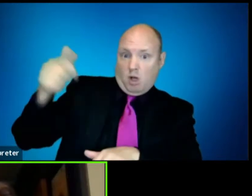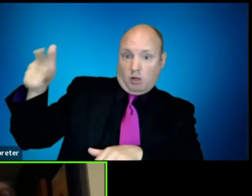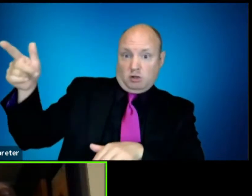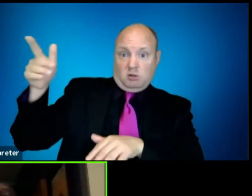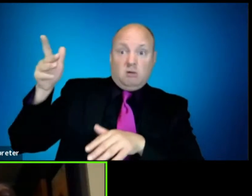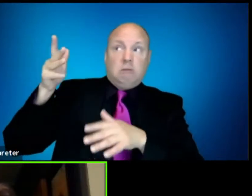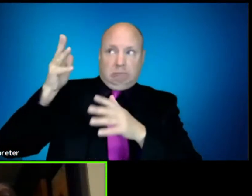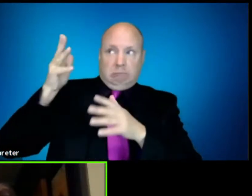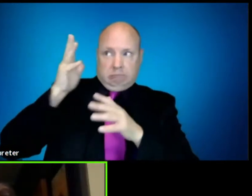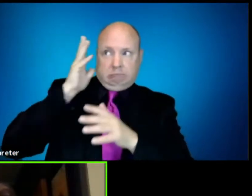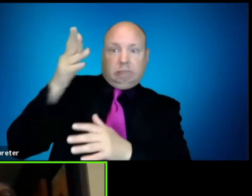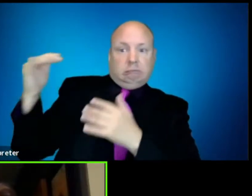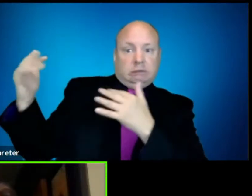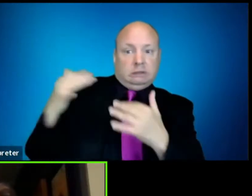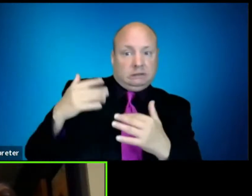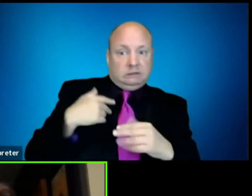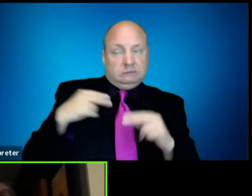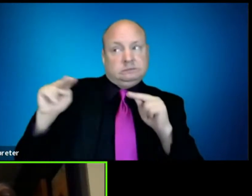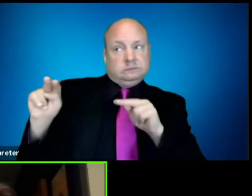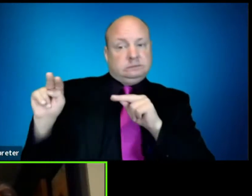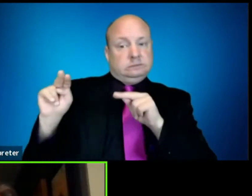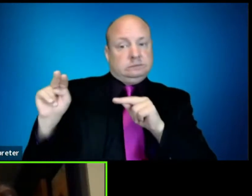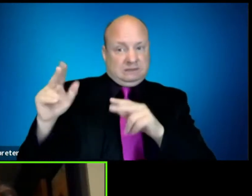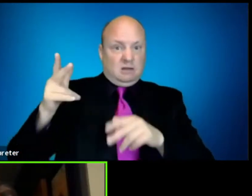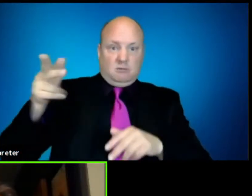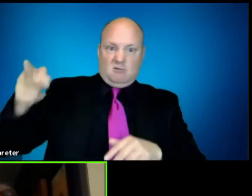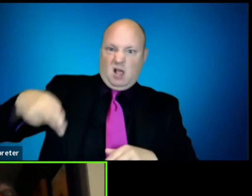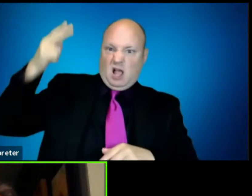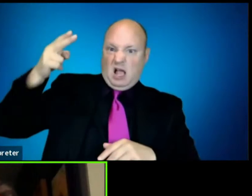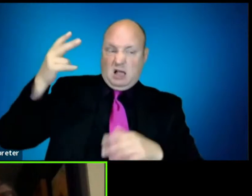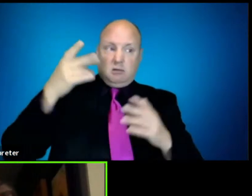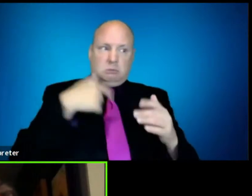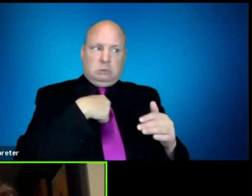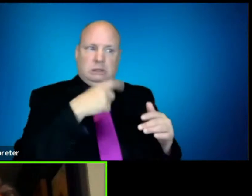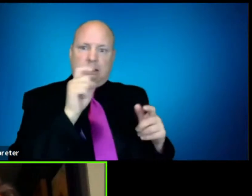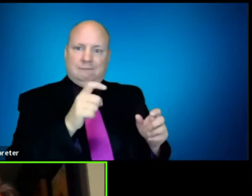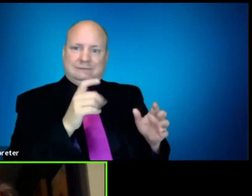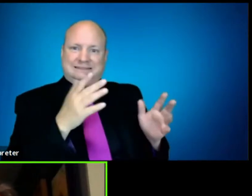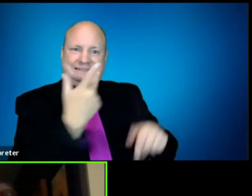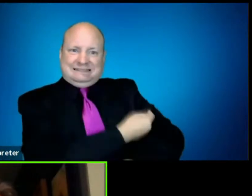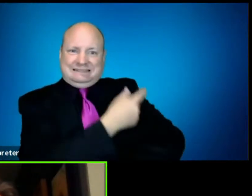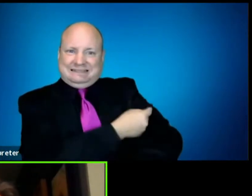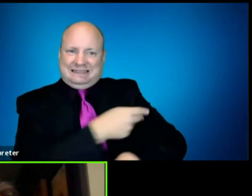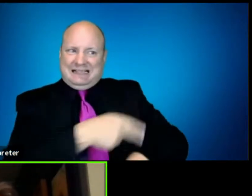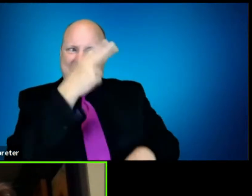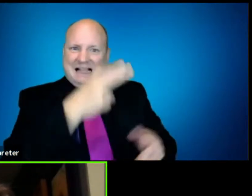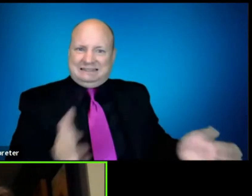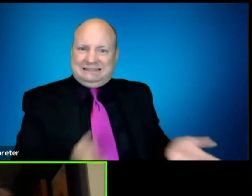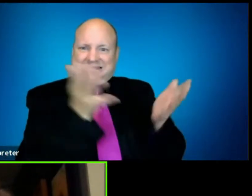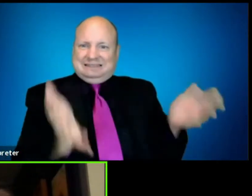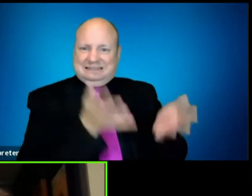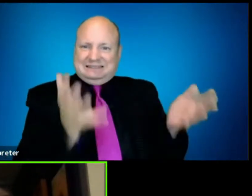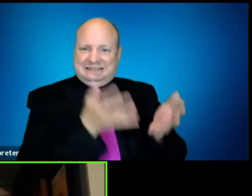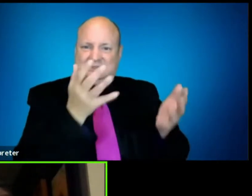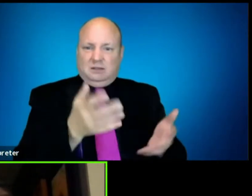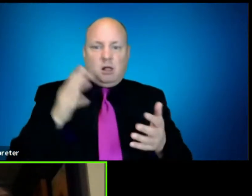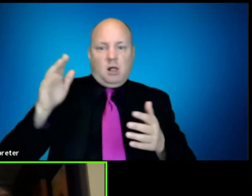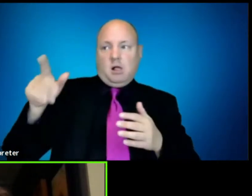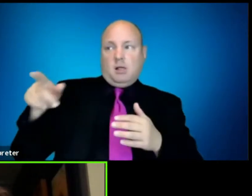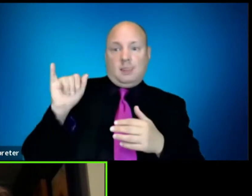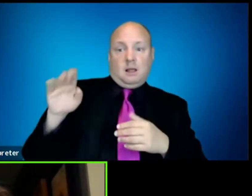less vaccinated, and see if this spreads as quickly as Delta. But for now, it's not gaining a foothold here in Oregon or in most other